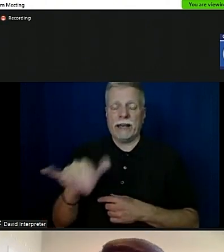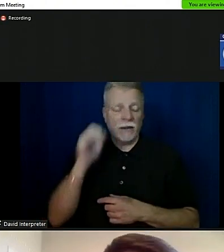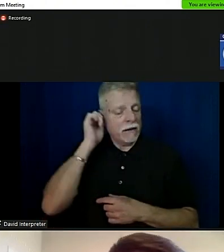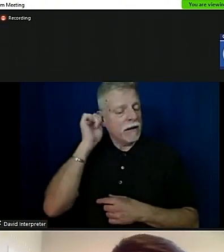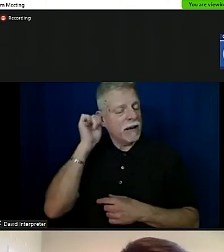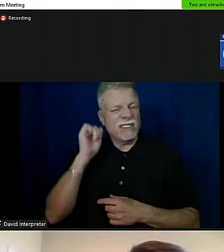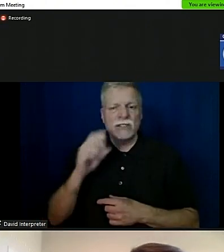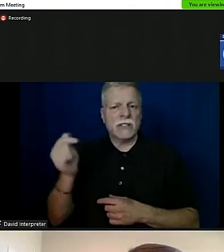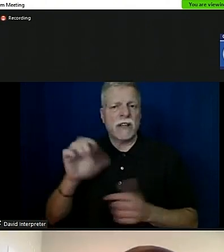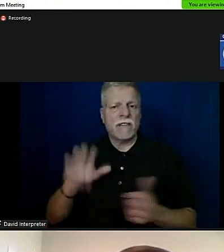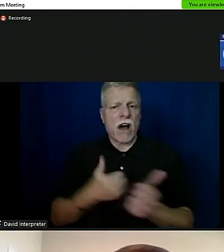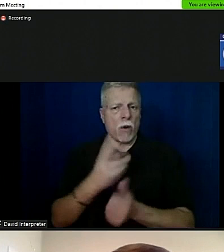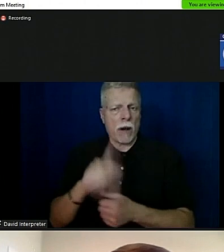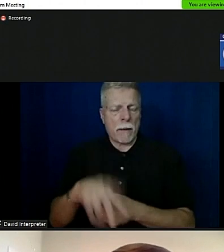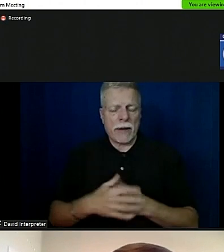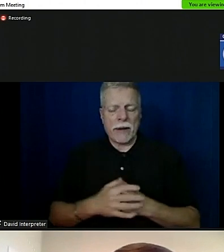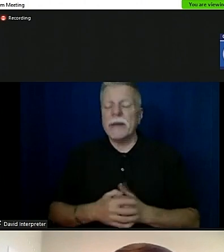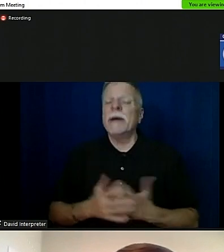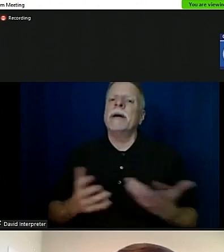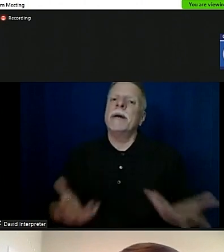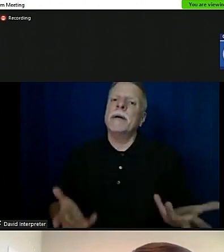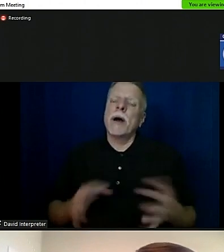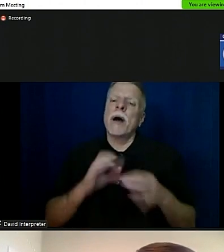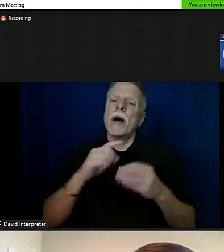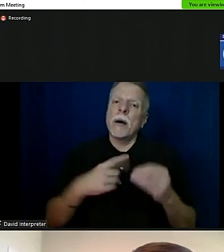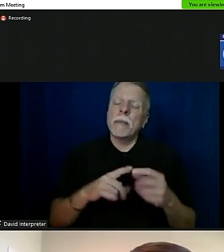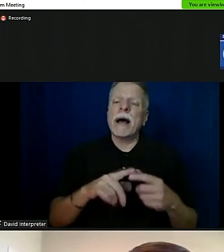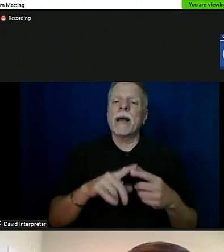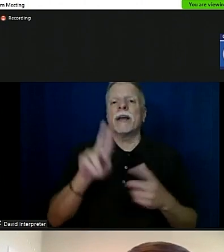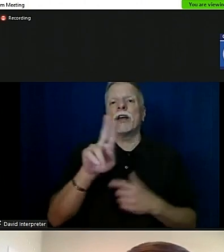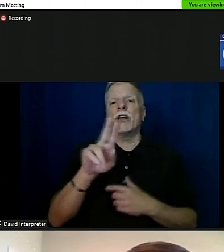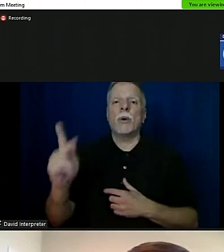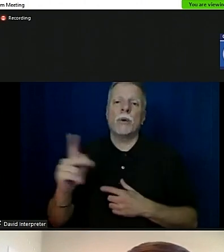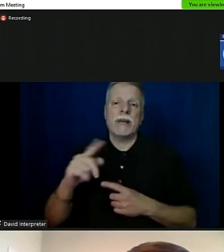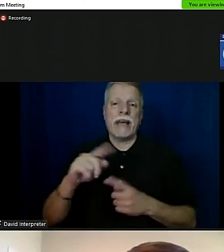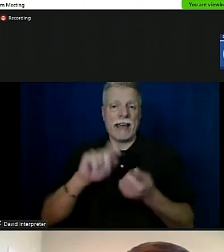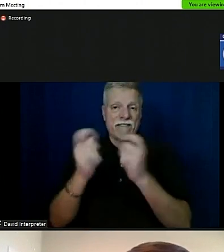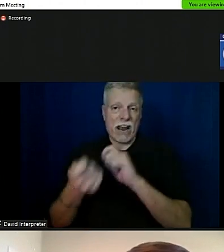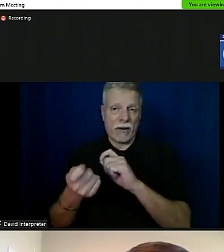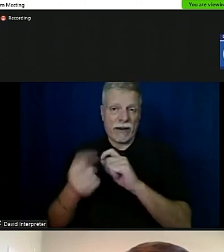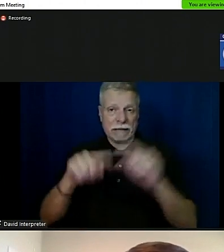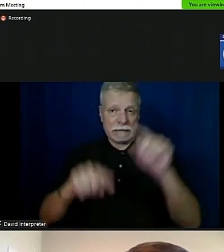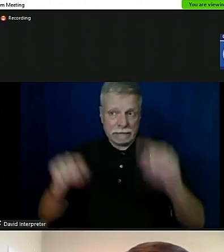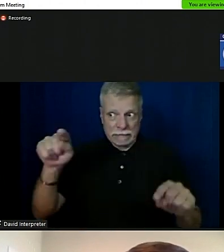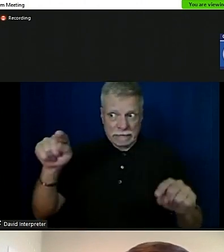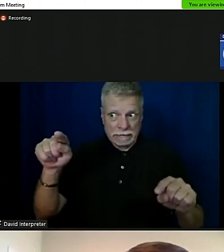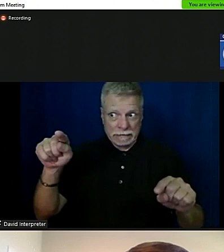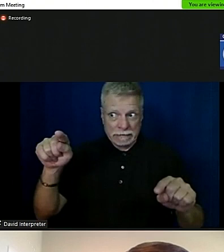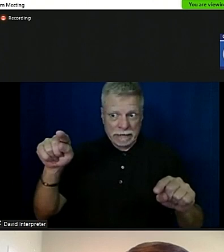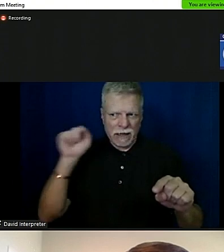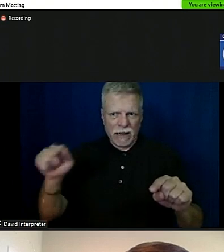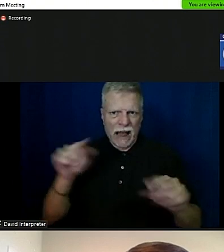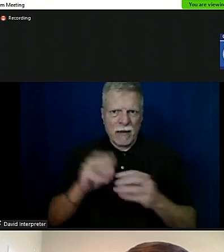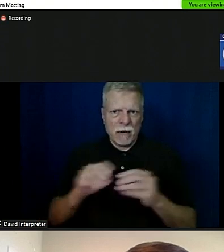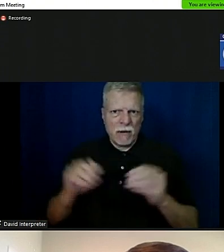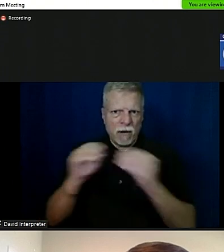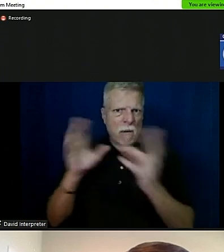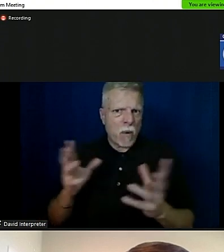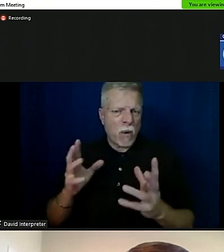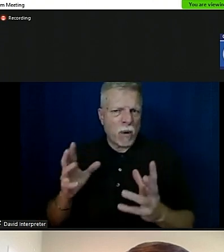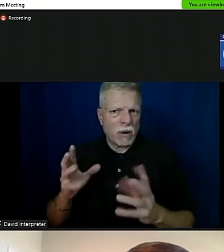was asked earlier. In regards to that UK variant, now that it is believed to be more deadly, what's the status of the people